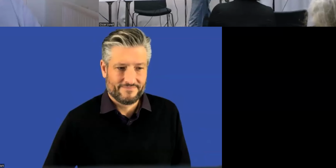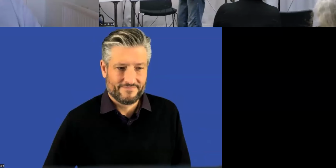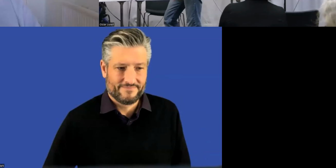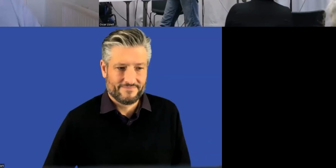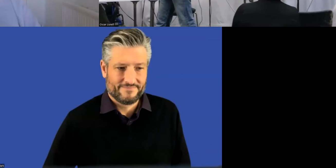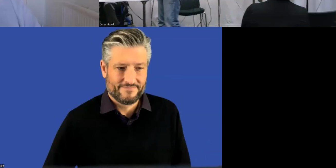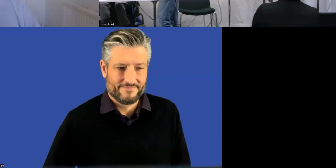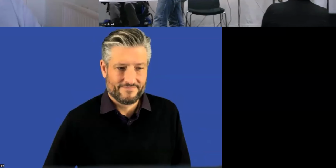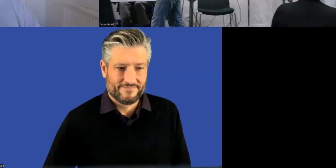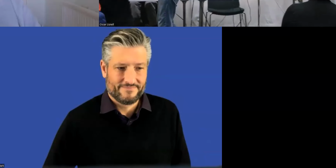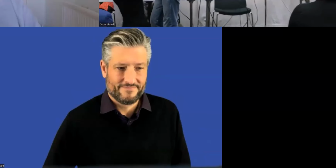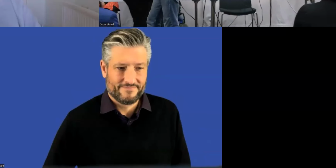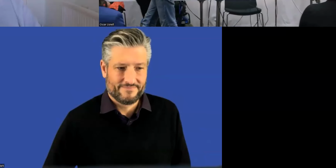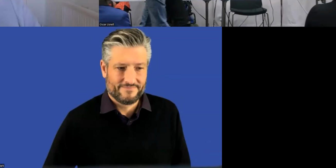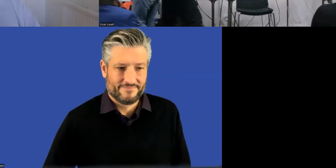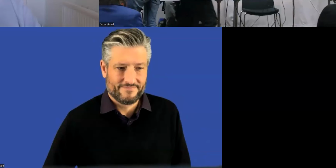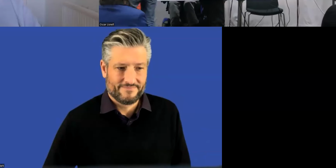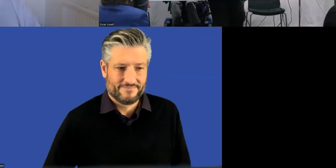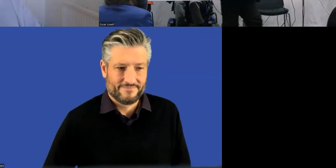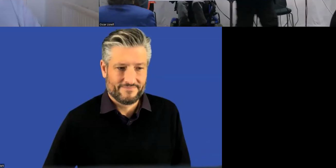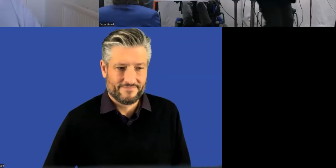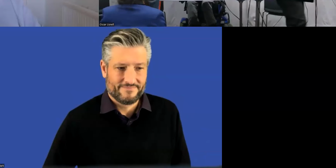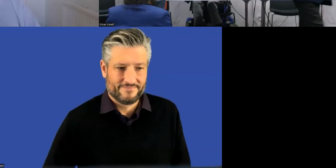that all right? Then I have two hands free.